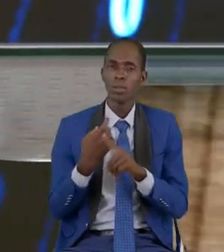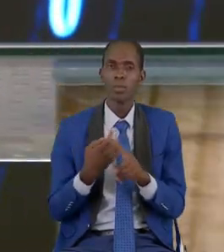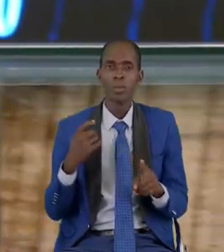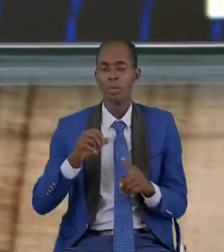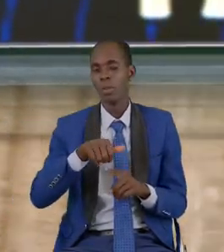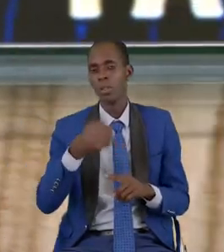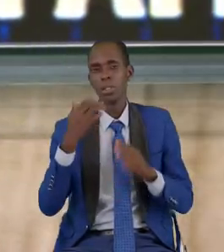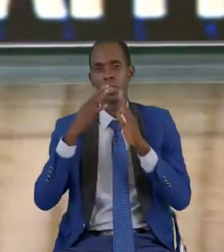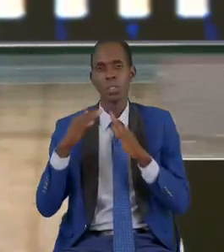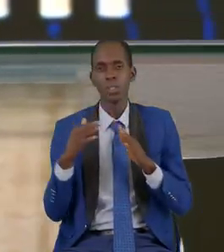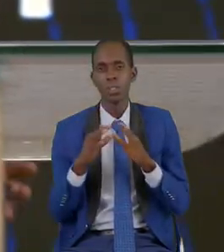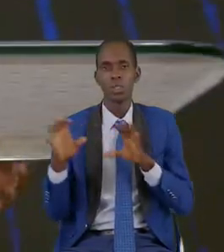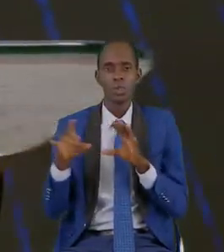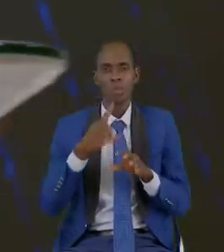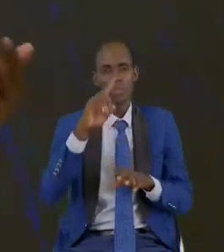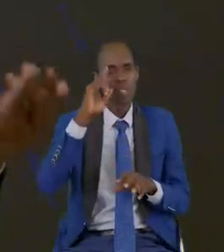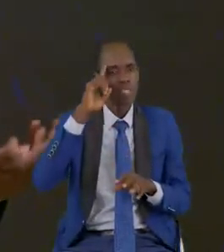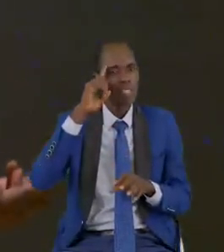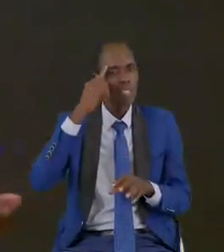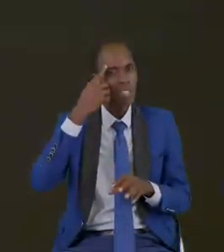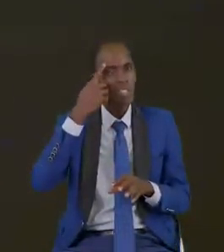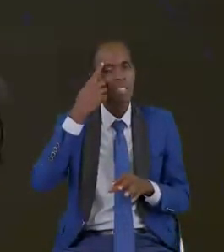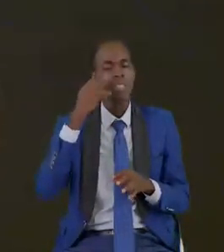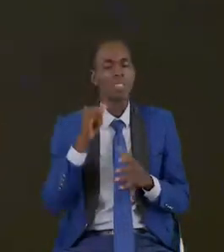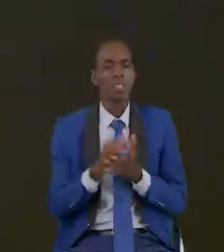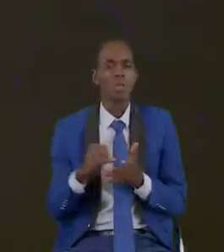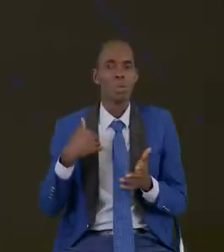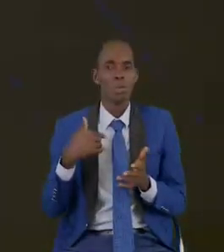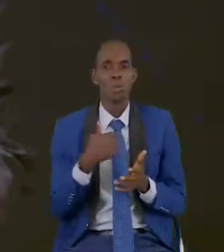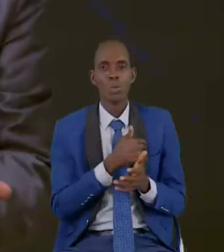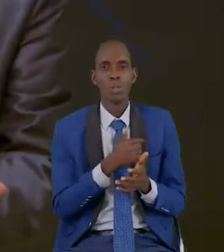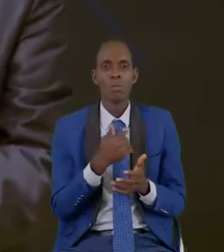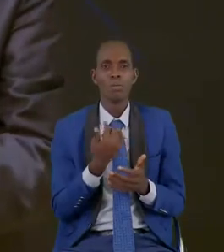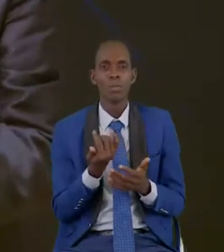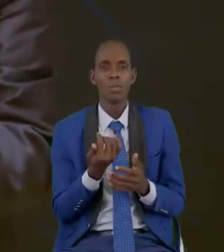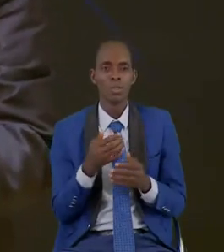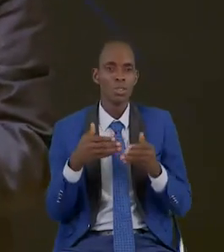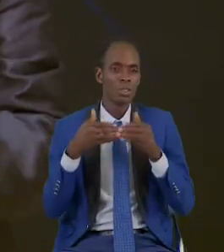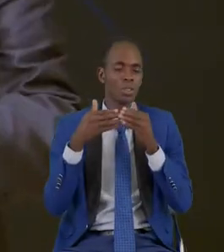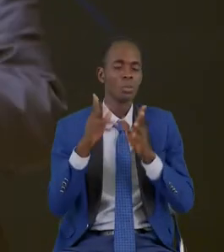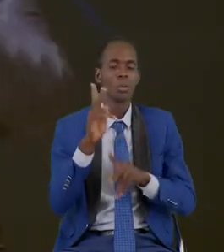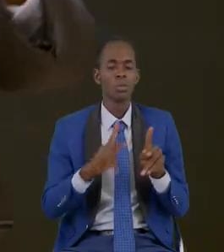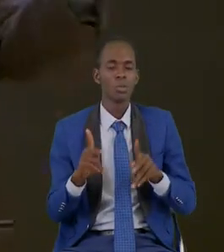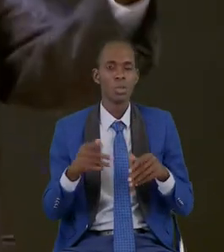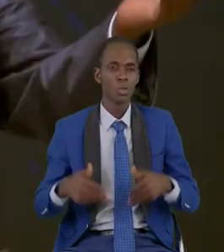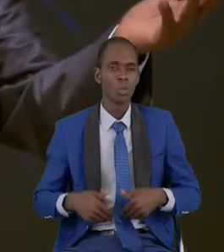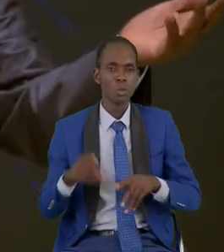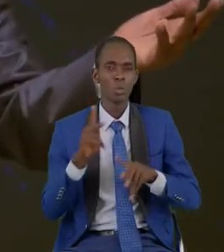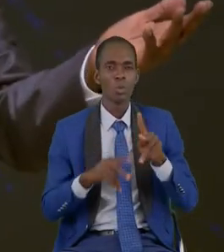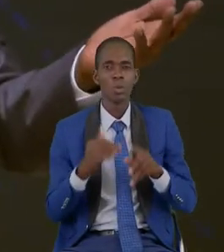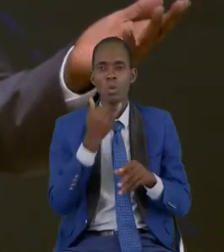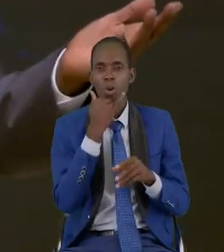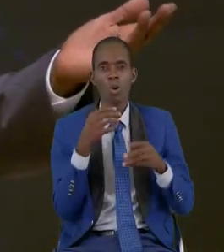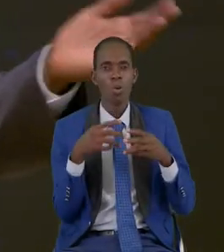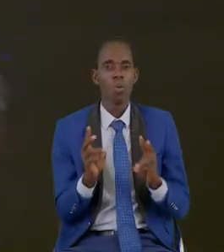you think that may mislead some young people? And they say we should discuss